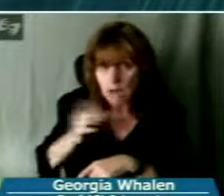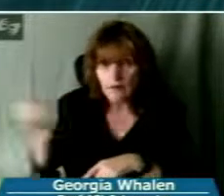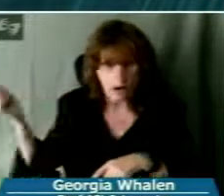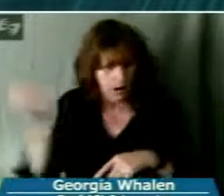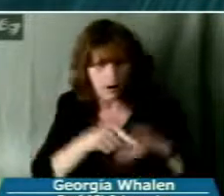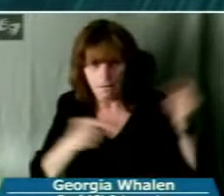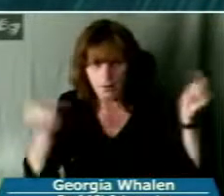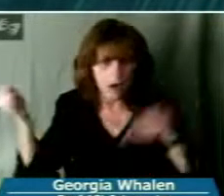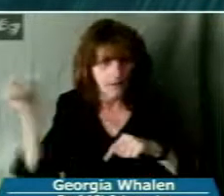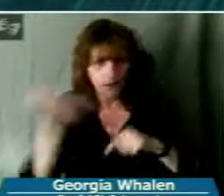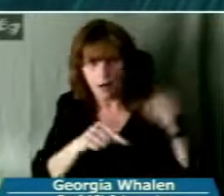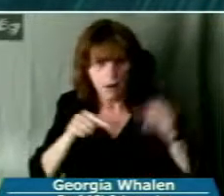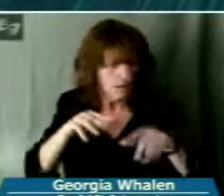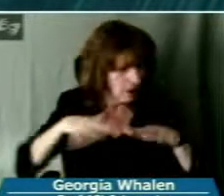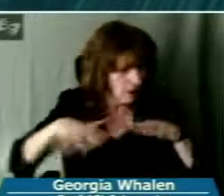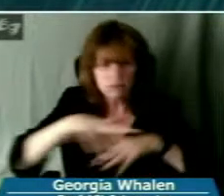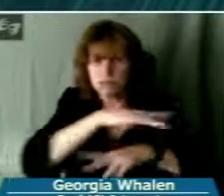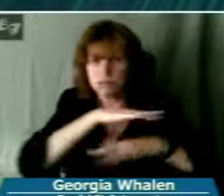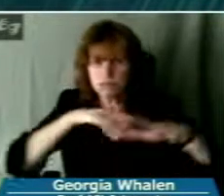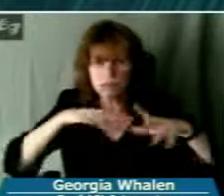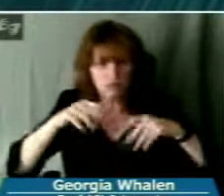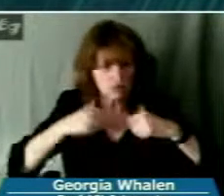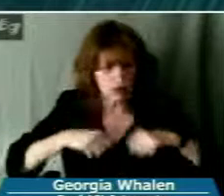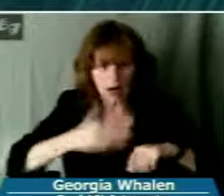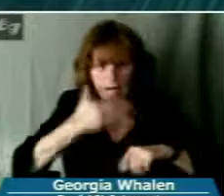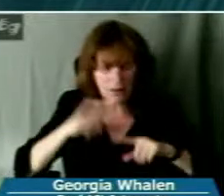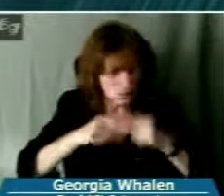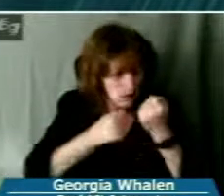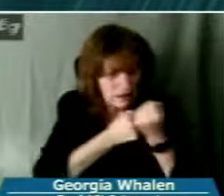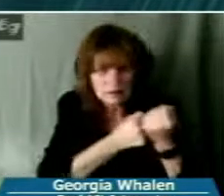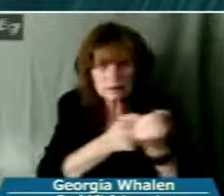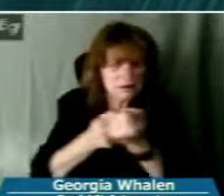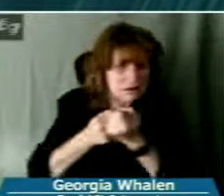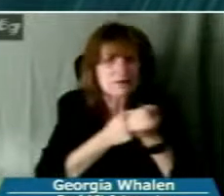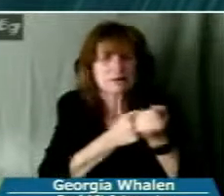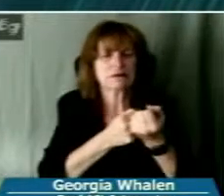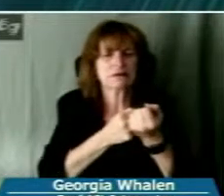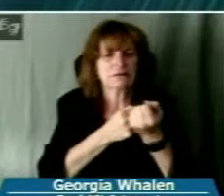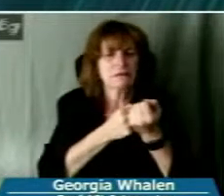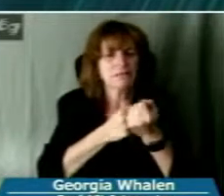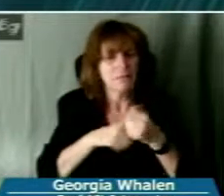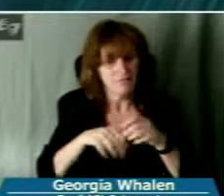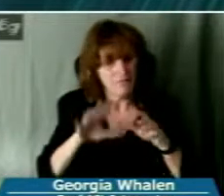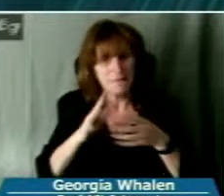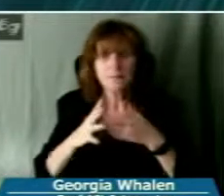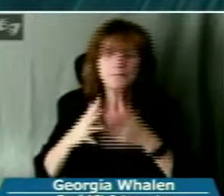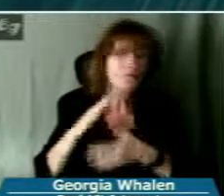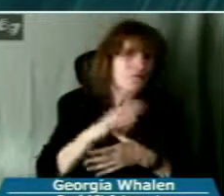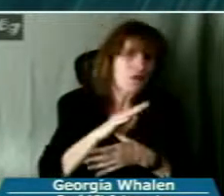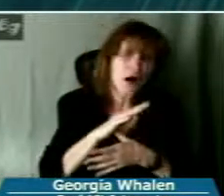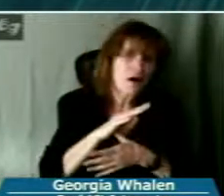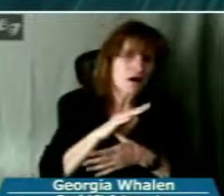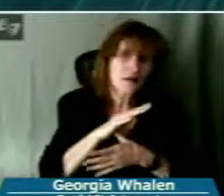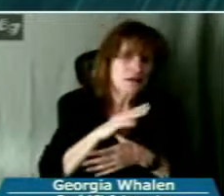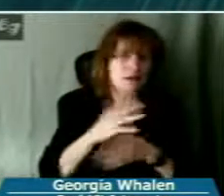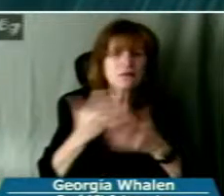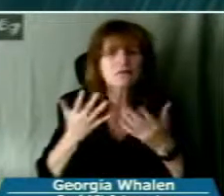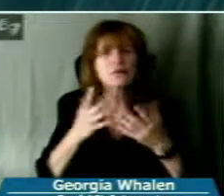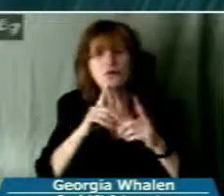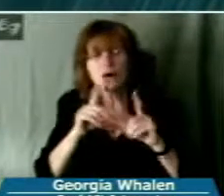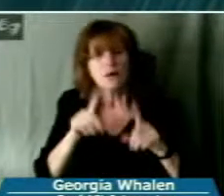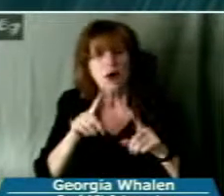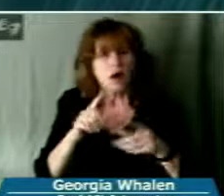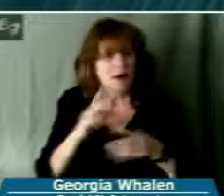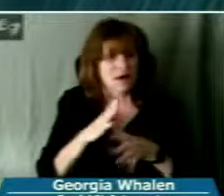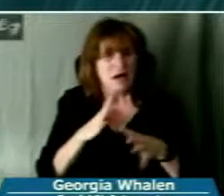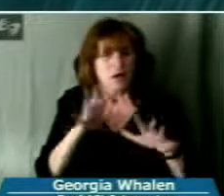their best to figure out ways to stabilize. I can tell you our first principle in working through these issues as a community is how do we stabilize the